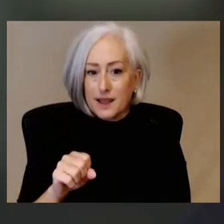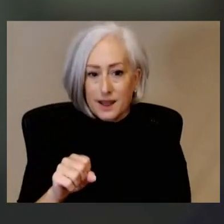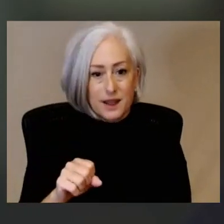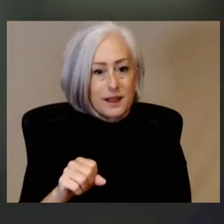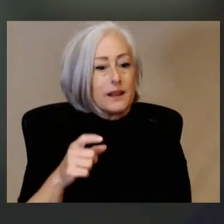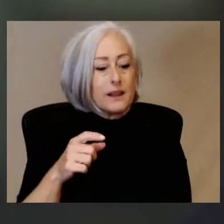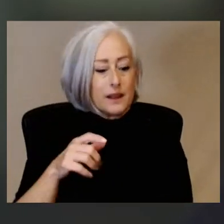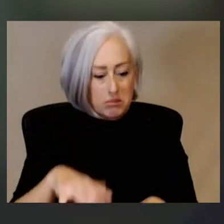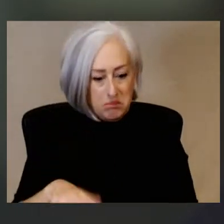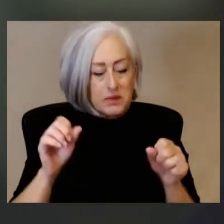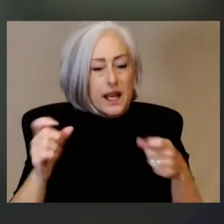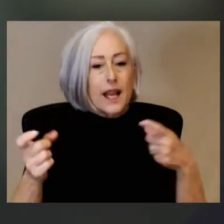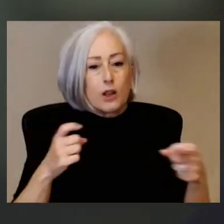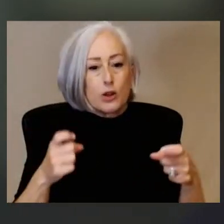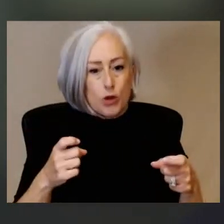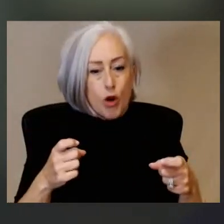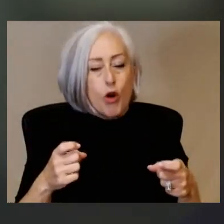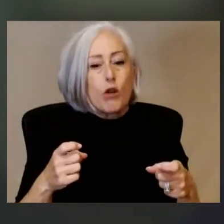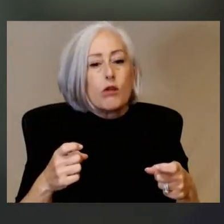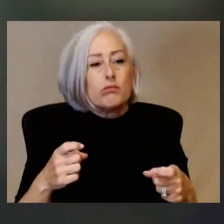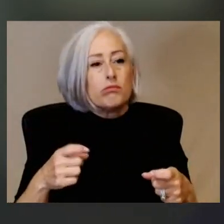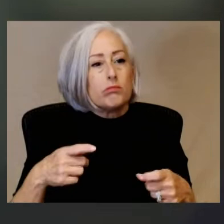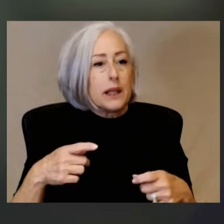be proactive. Let's,